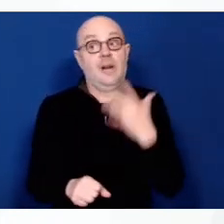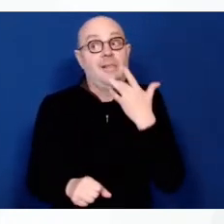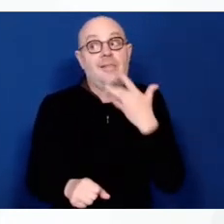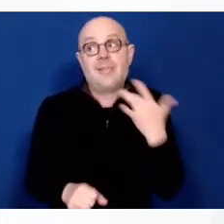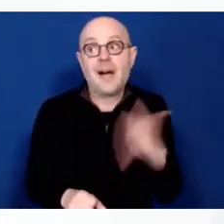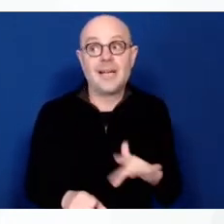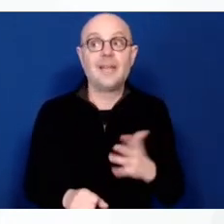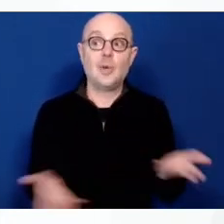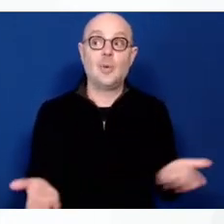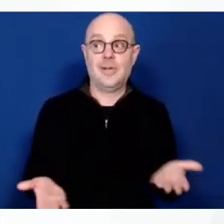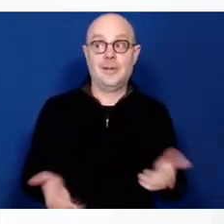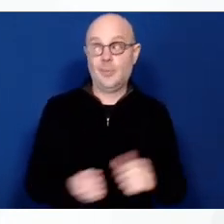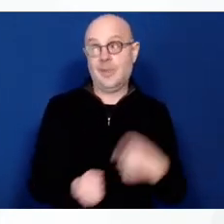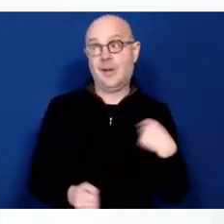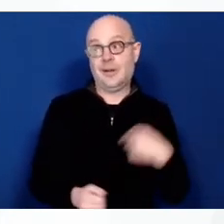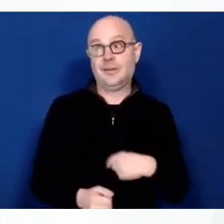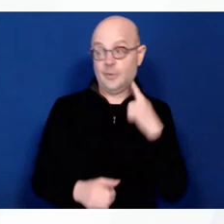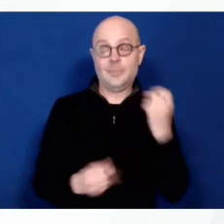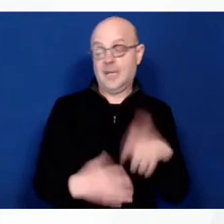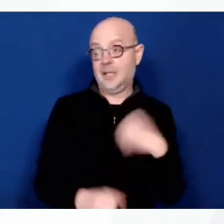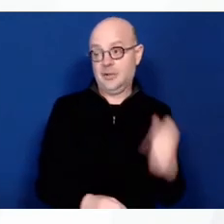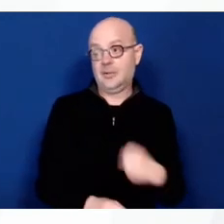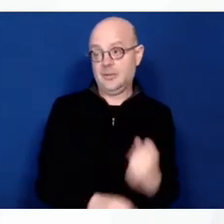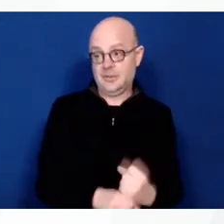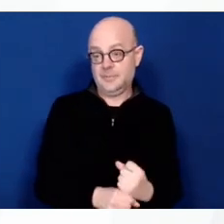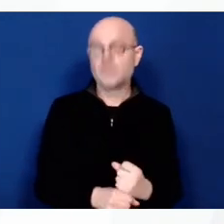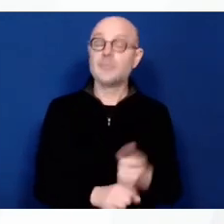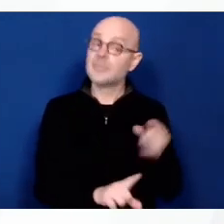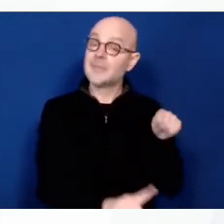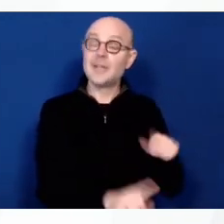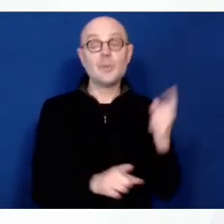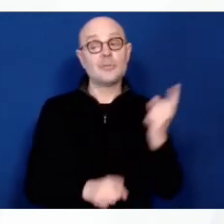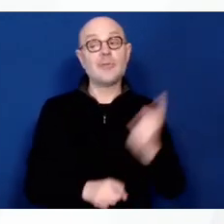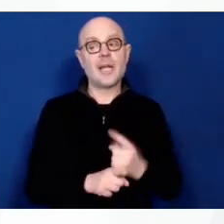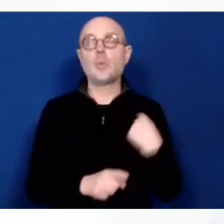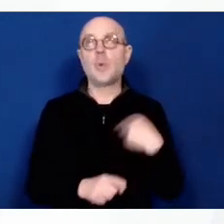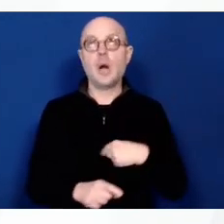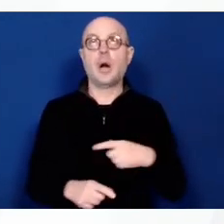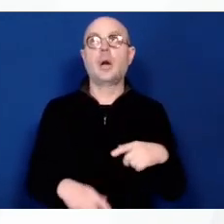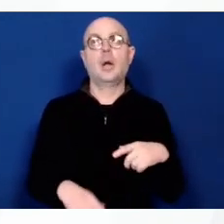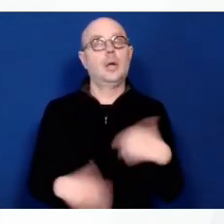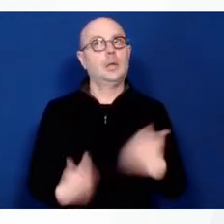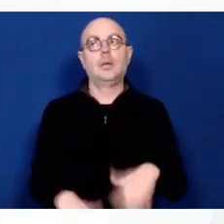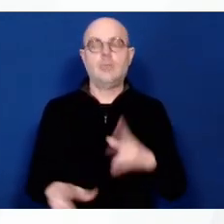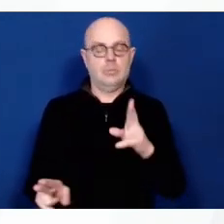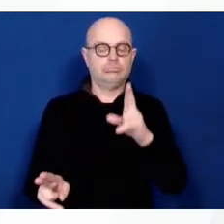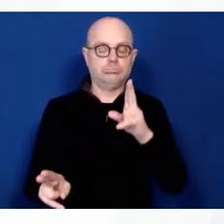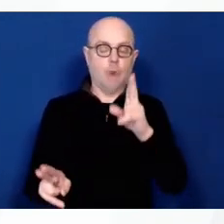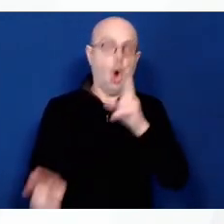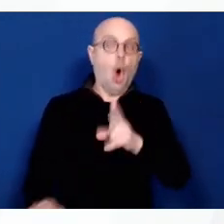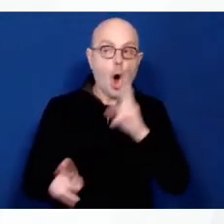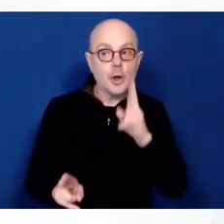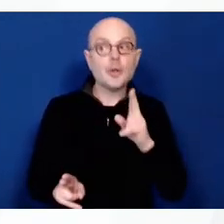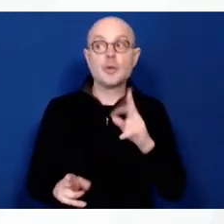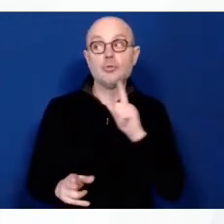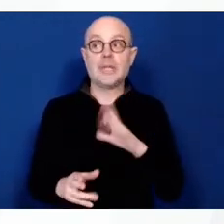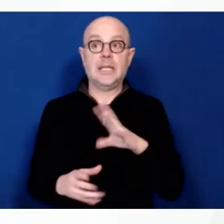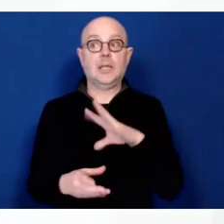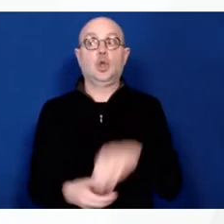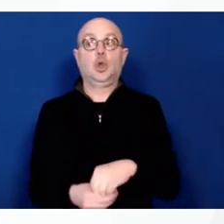us." He was right. We are incredibly privileged to count Jacob Lawrence as part of our university's